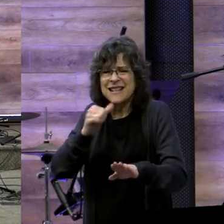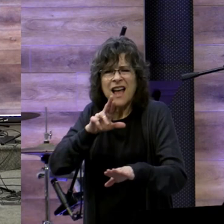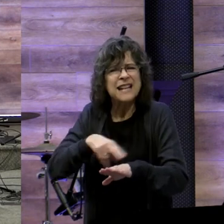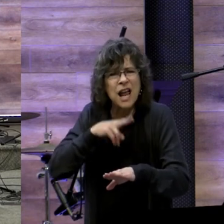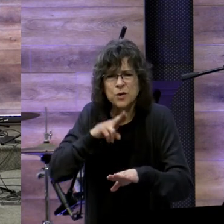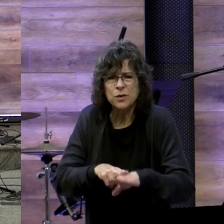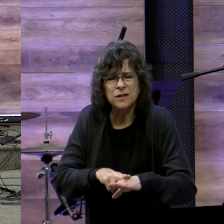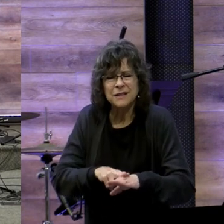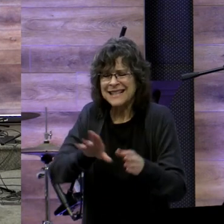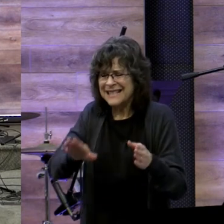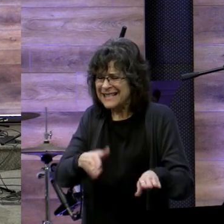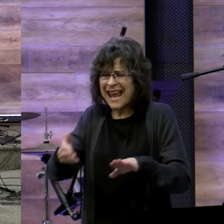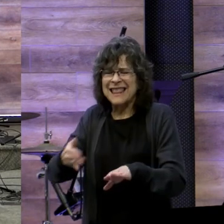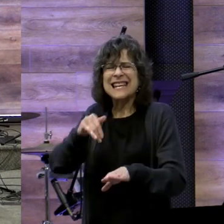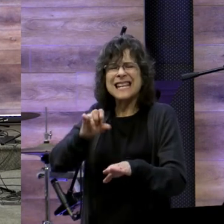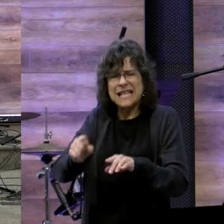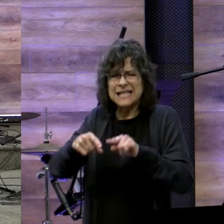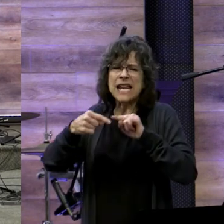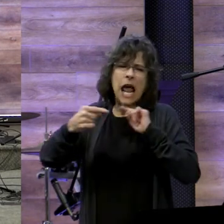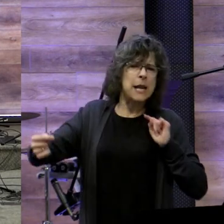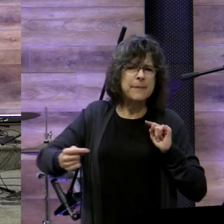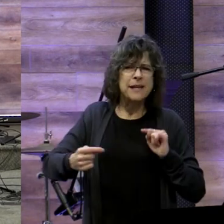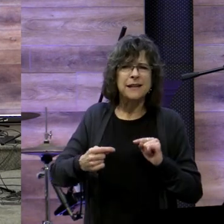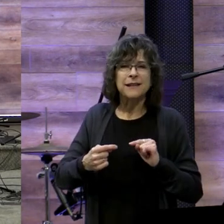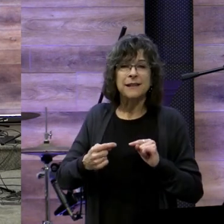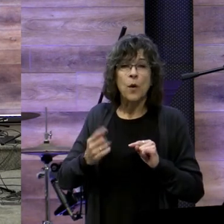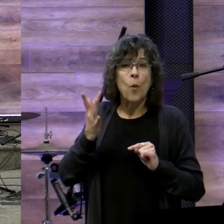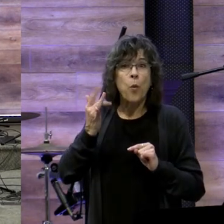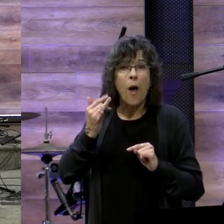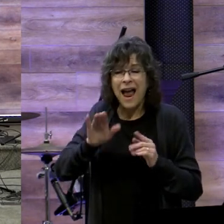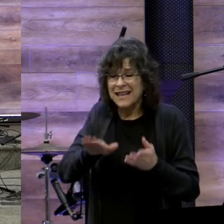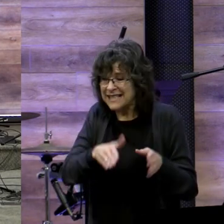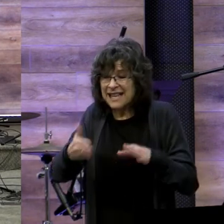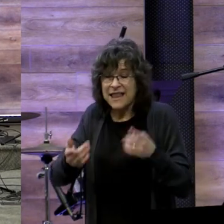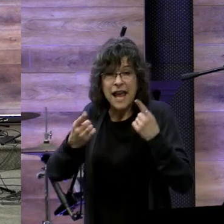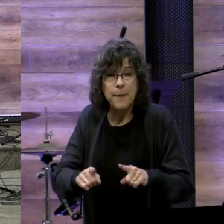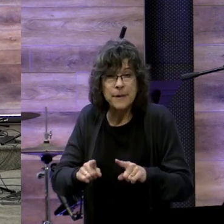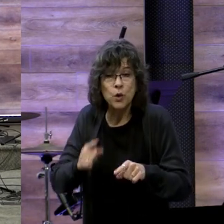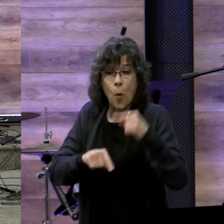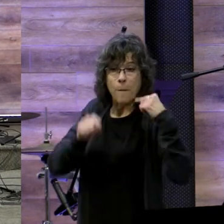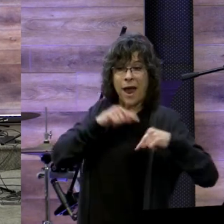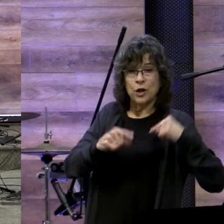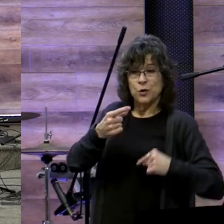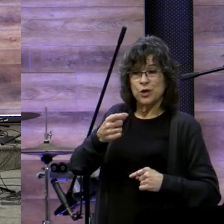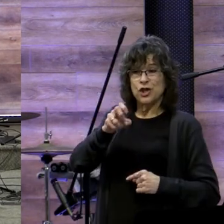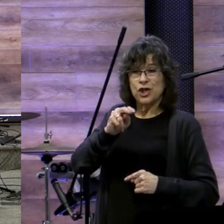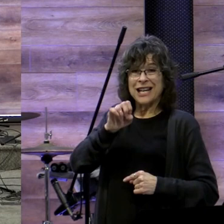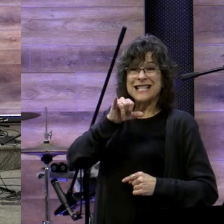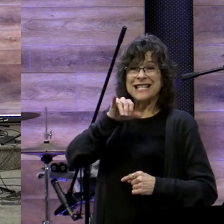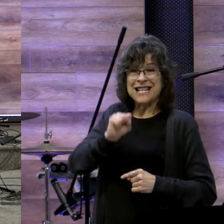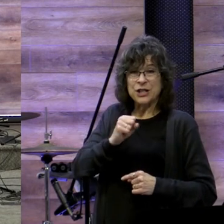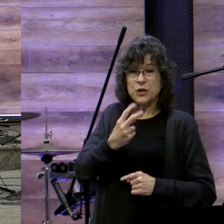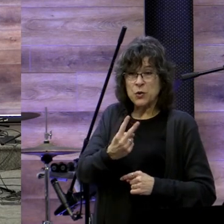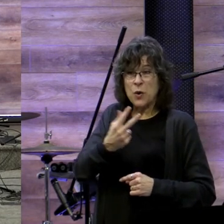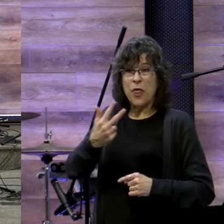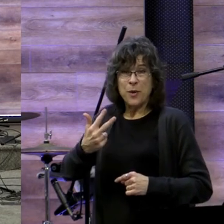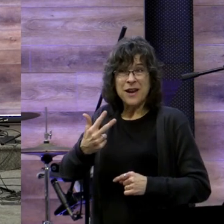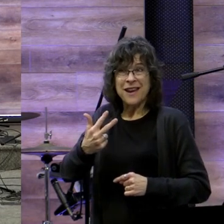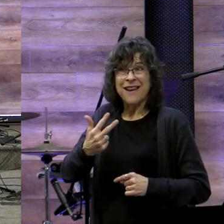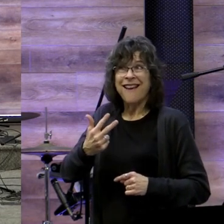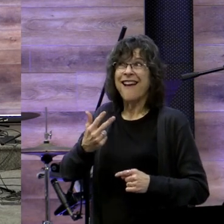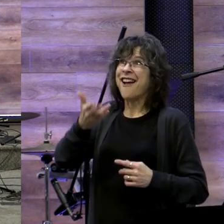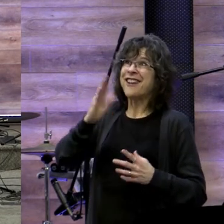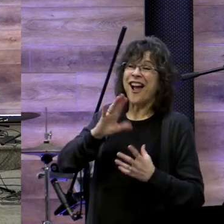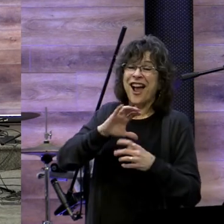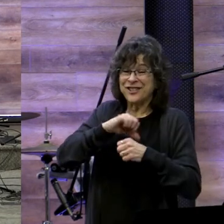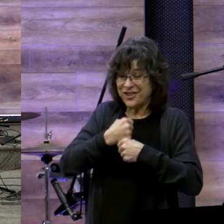the enemy. It is the result of the curse brought about by sin. If you go back to Genesis 2 and 3, God created the world and he